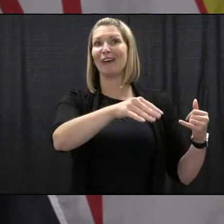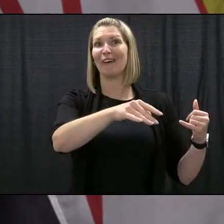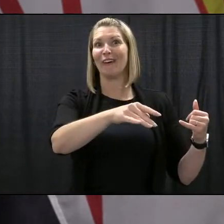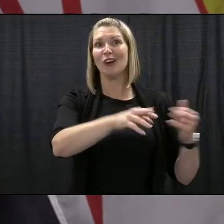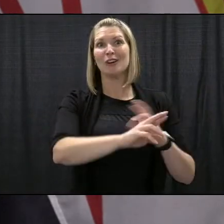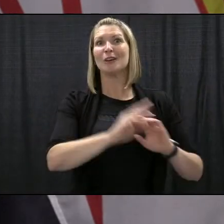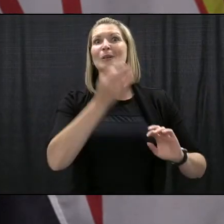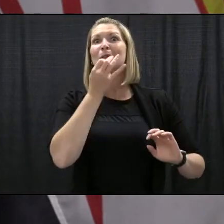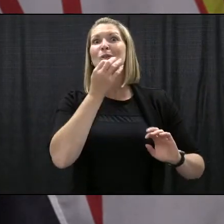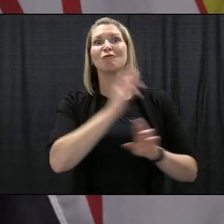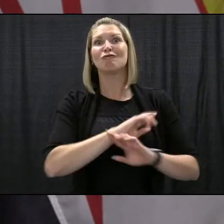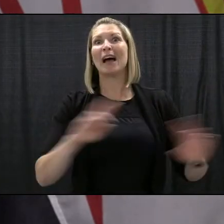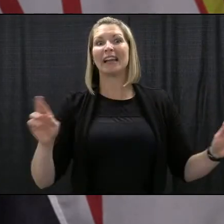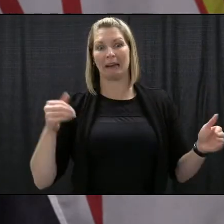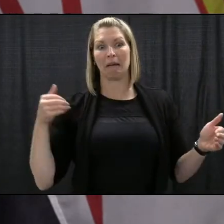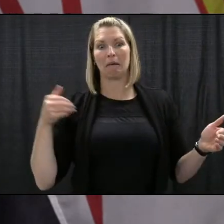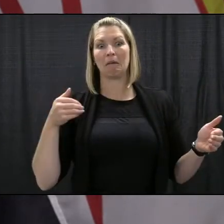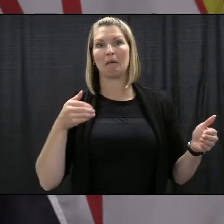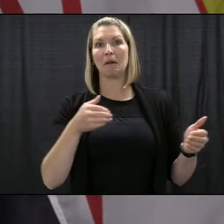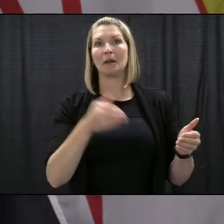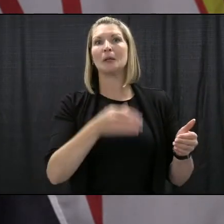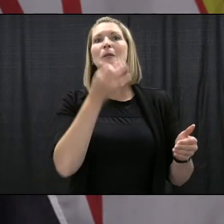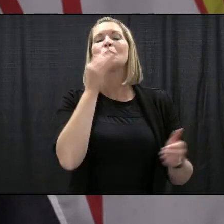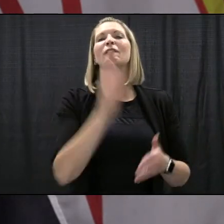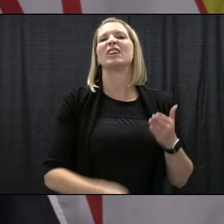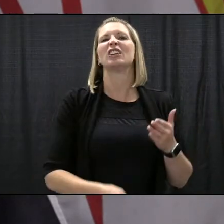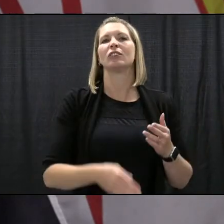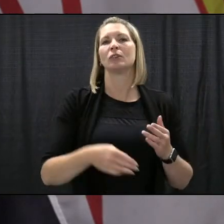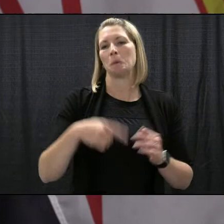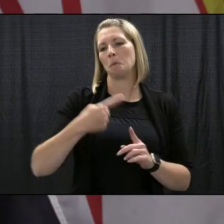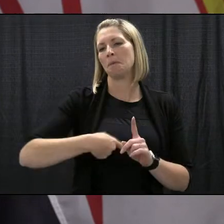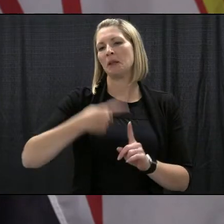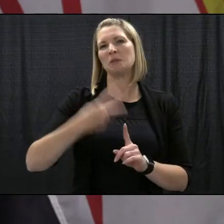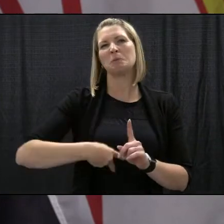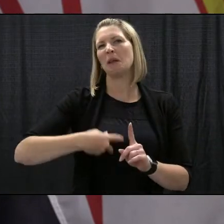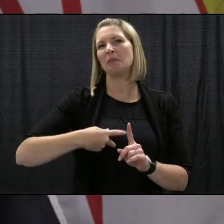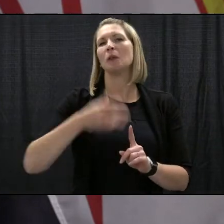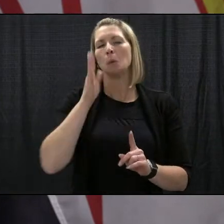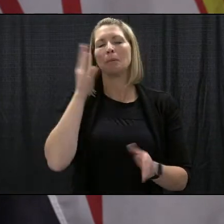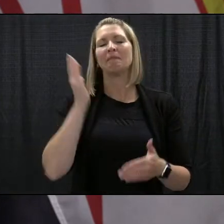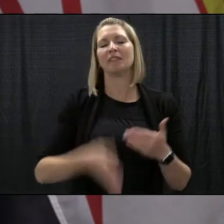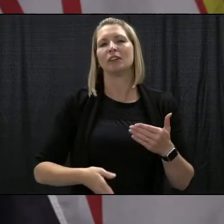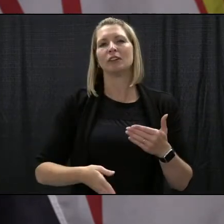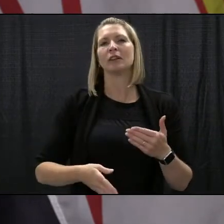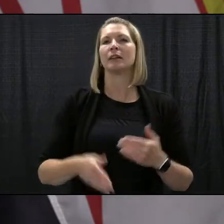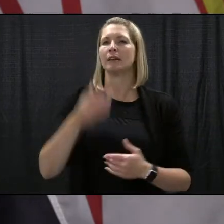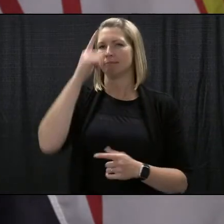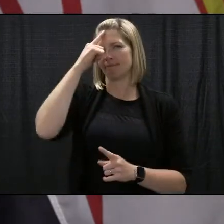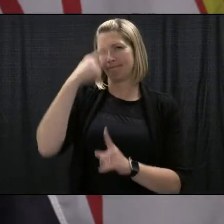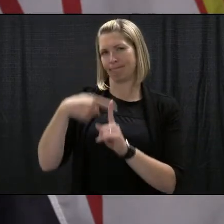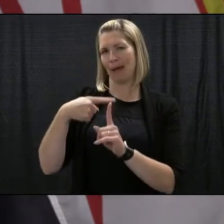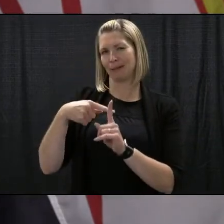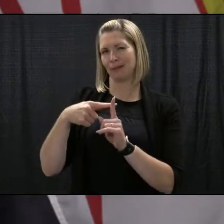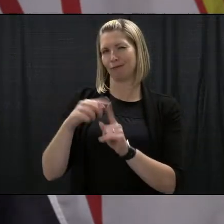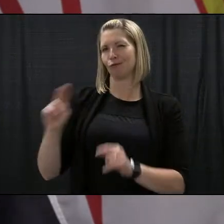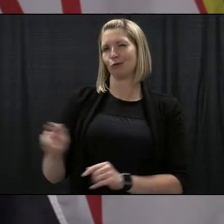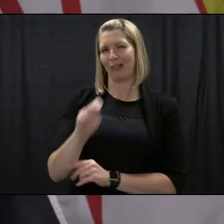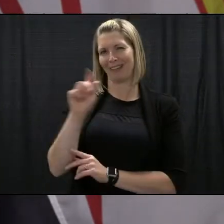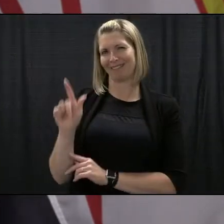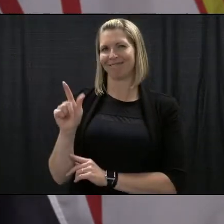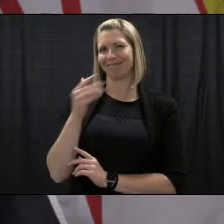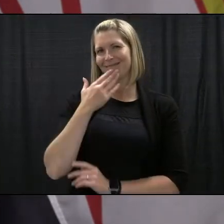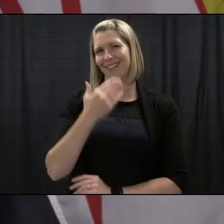we will be in a very different place in just a few short months. So hold fast, Newfoundland and Labrador. Thank you.